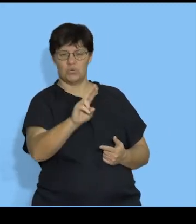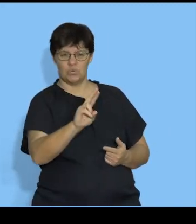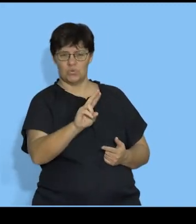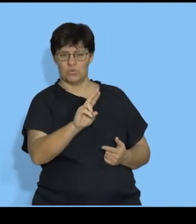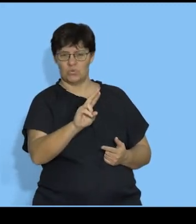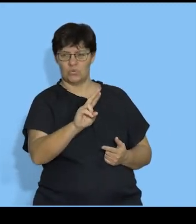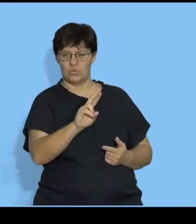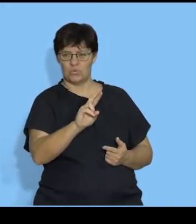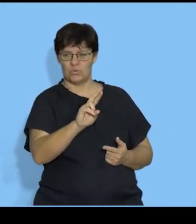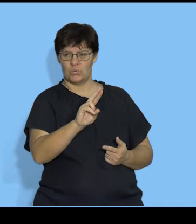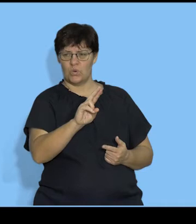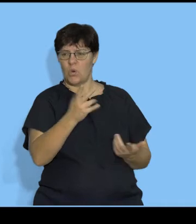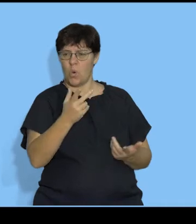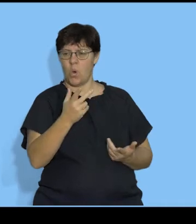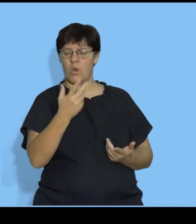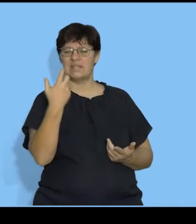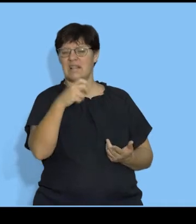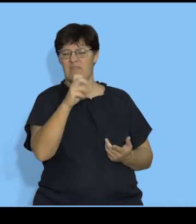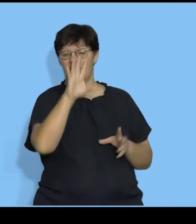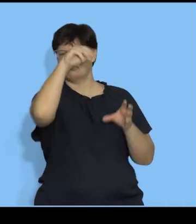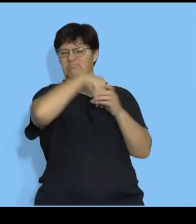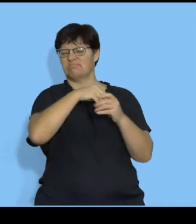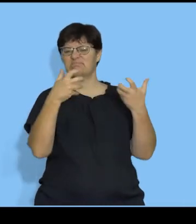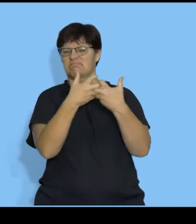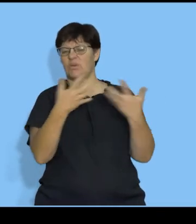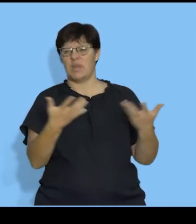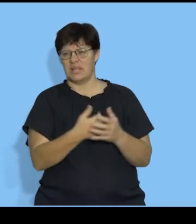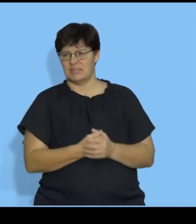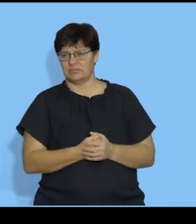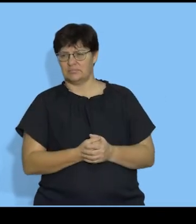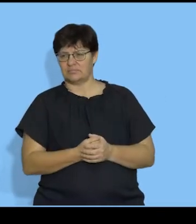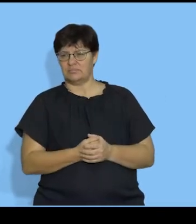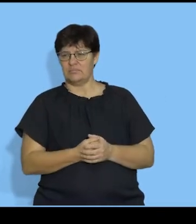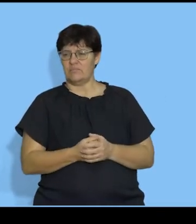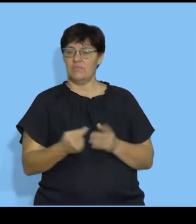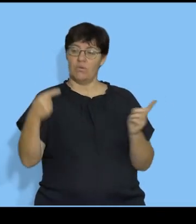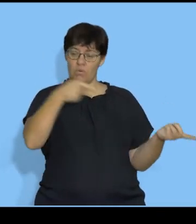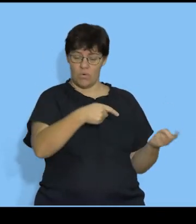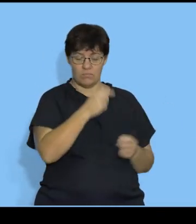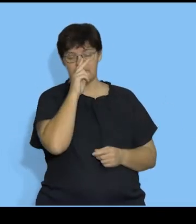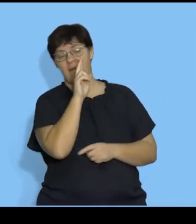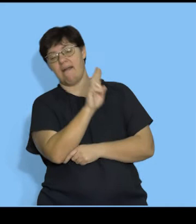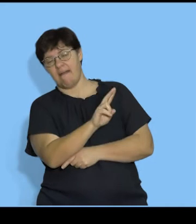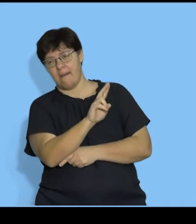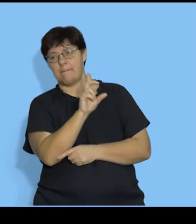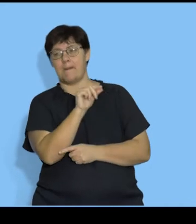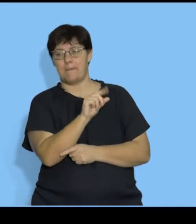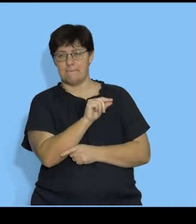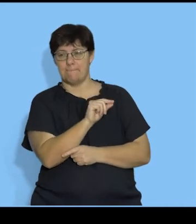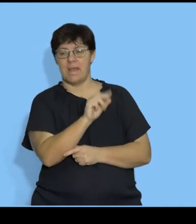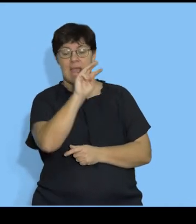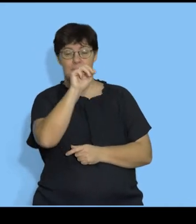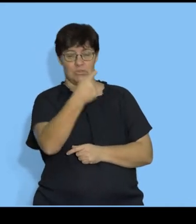silver belong in the reactivity series? So if we go back here, okay, you realize that magnesium can displace